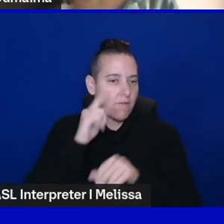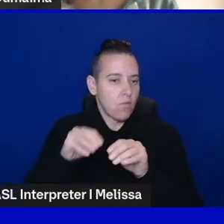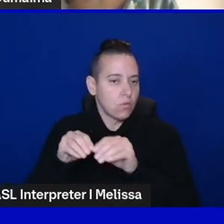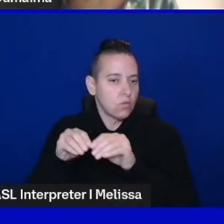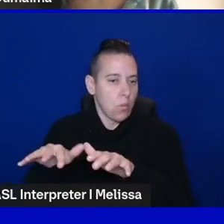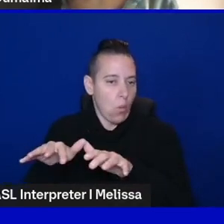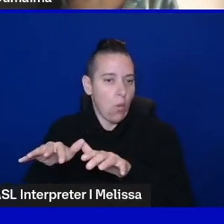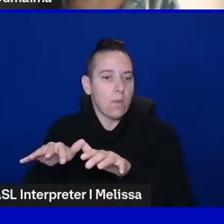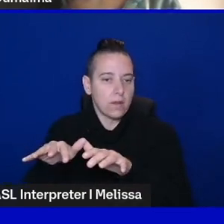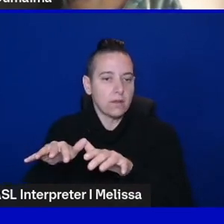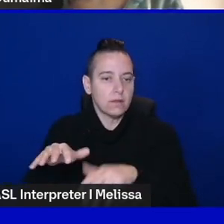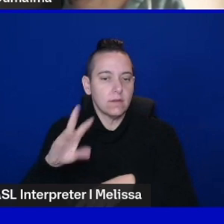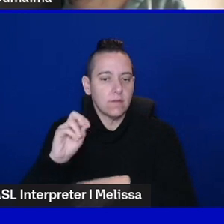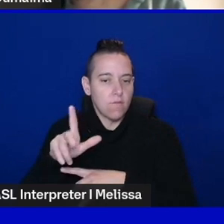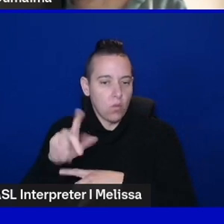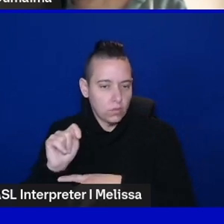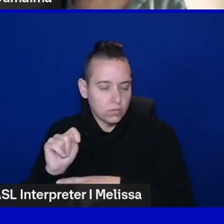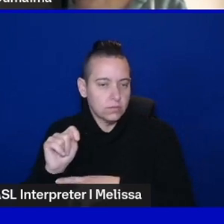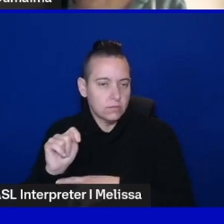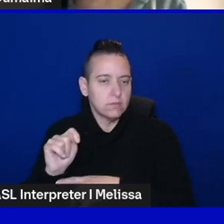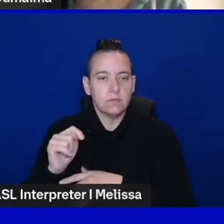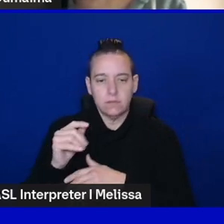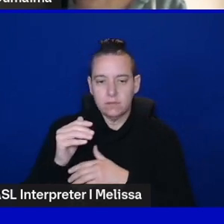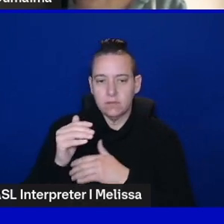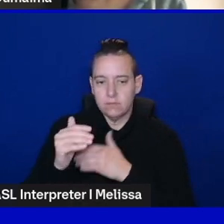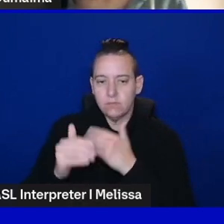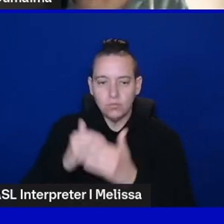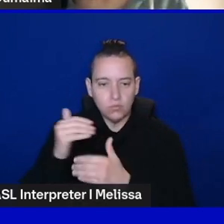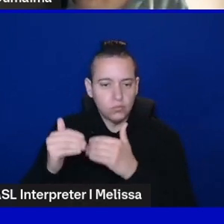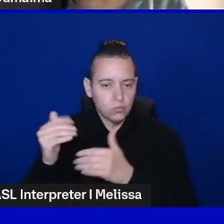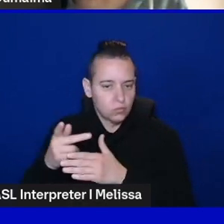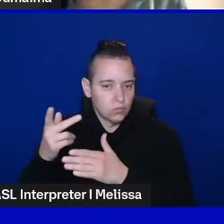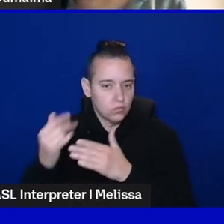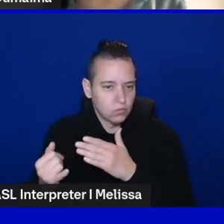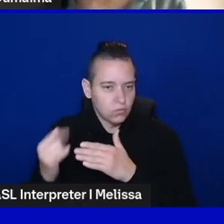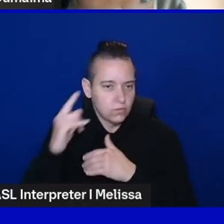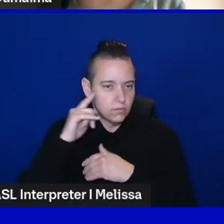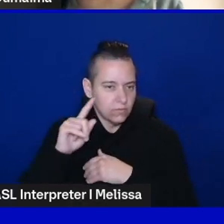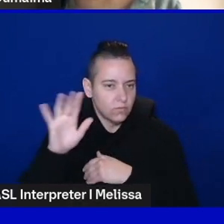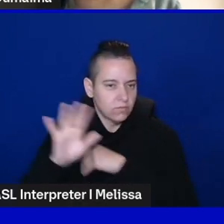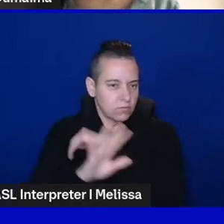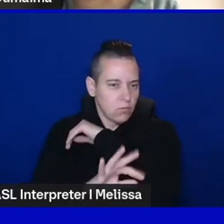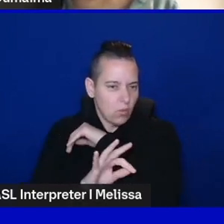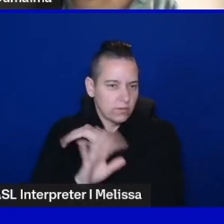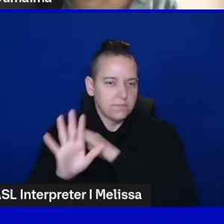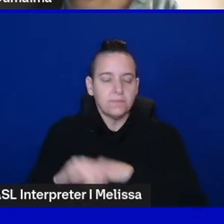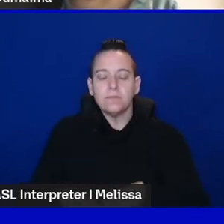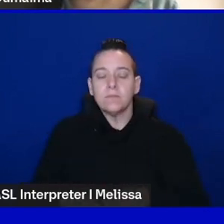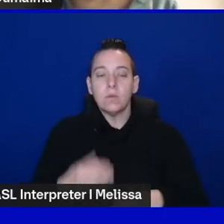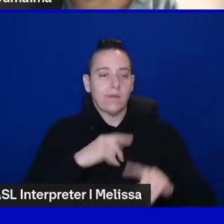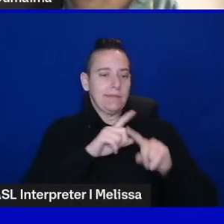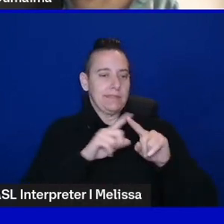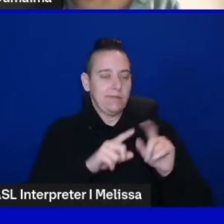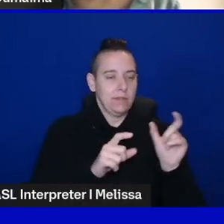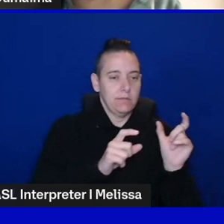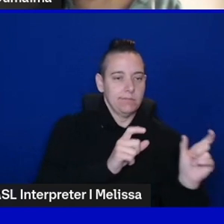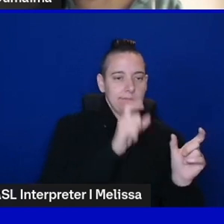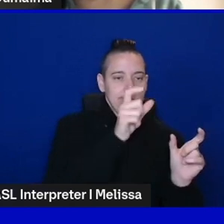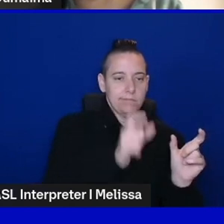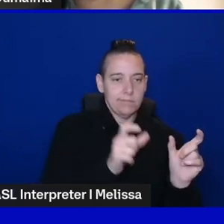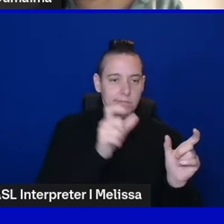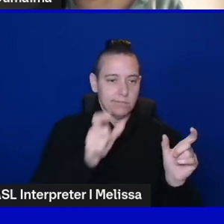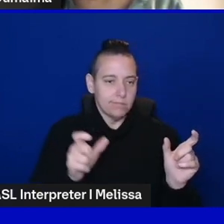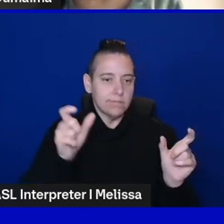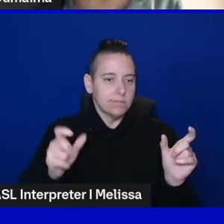of Vault and processing for a project. So it uses various service tasks and gateways and events to